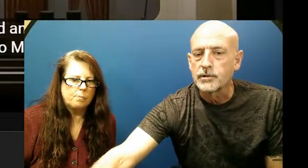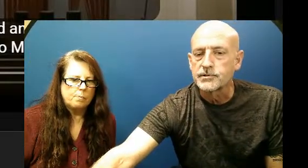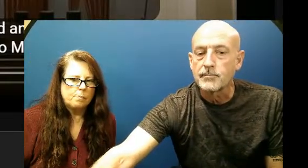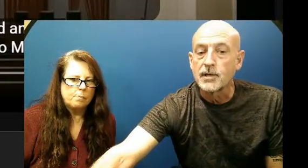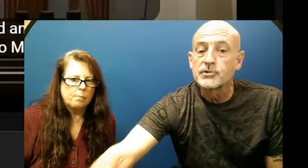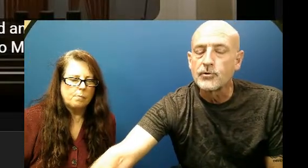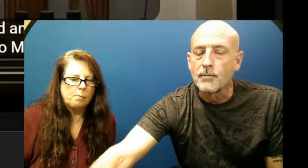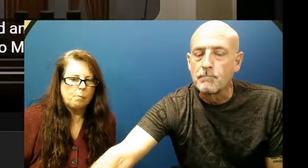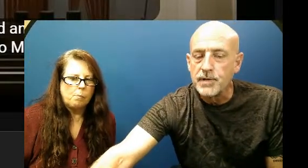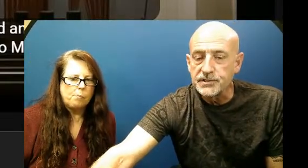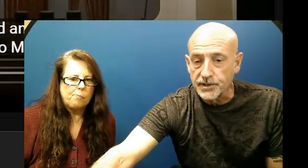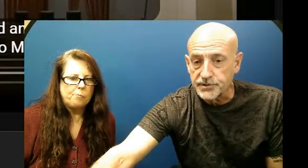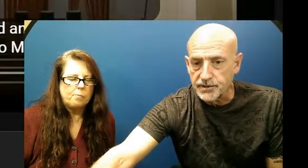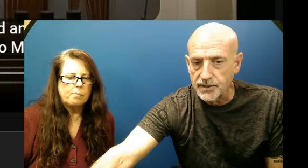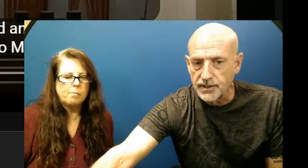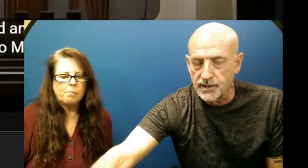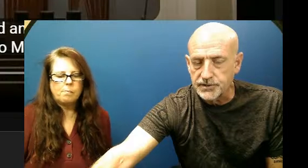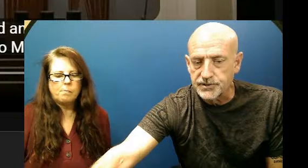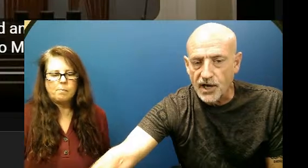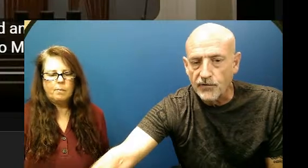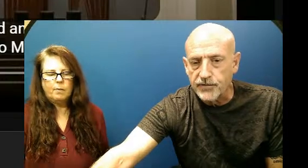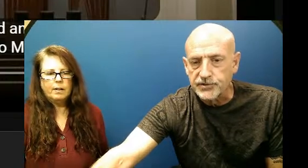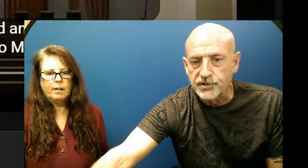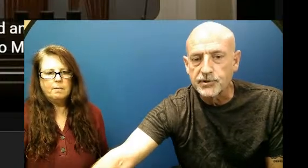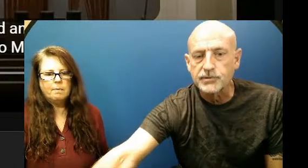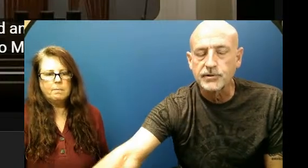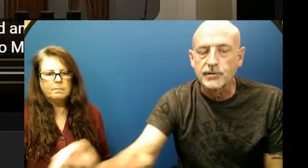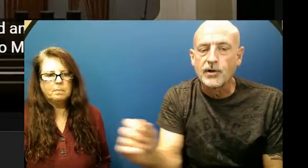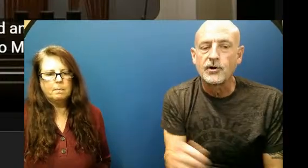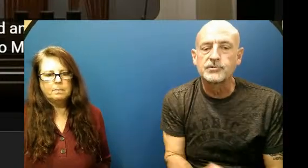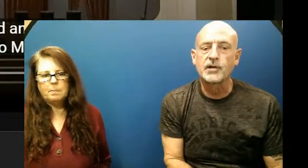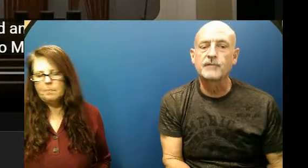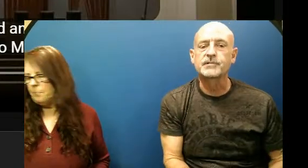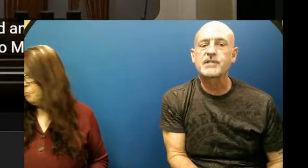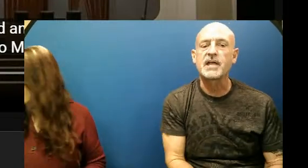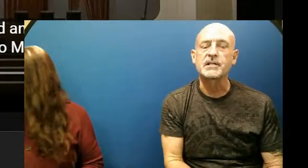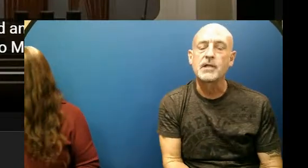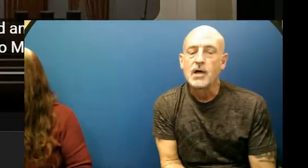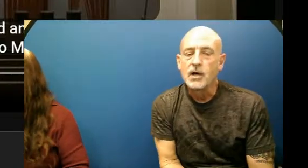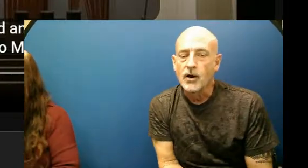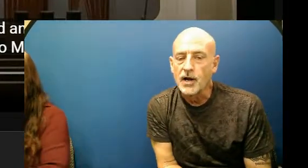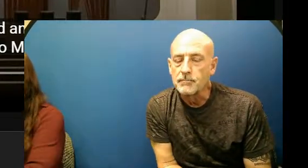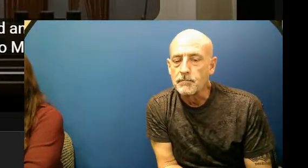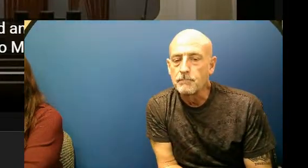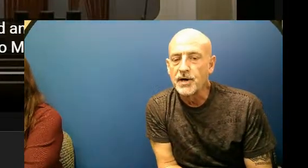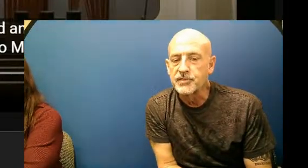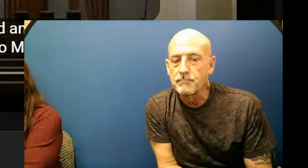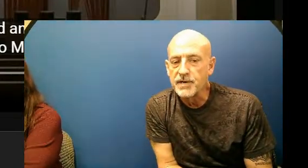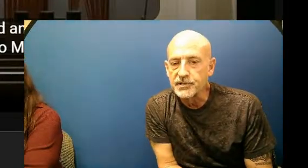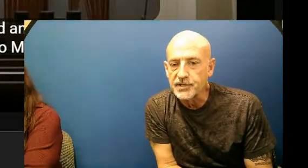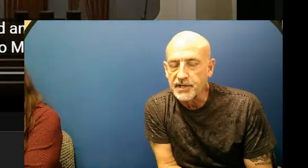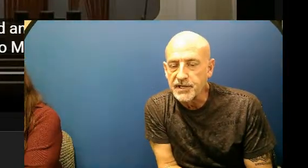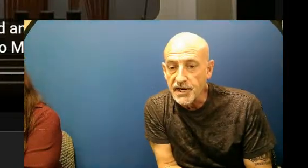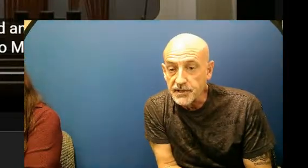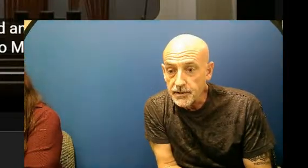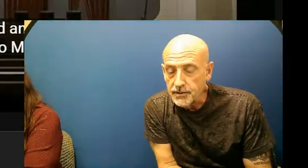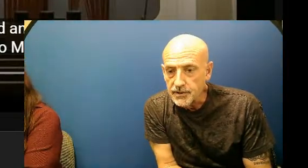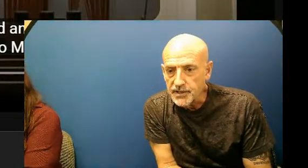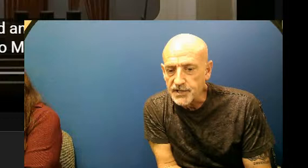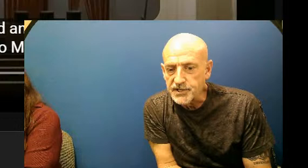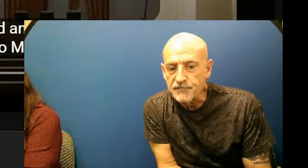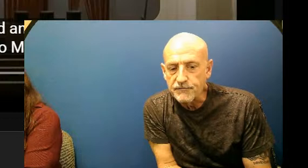Oh, stop it. So the business itself is subject to the laws of the state. All right. But the business,